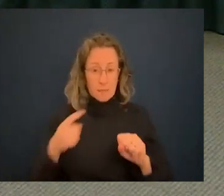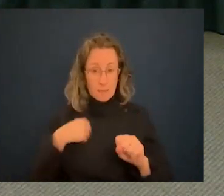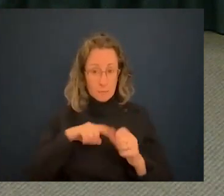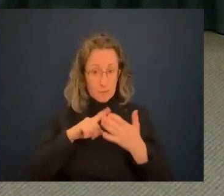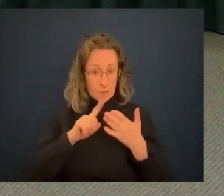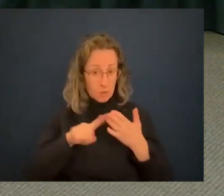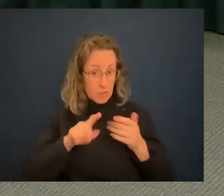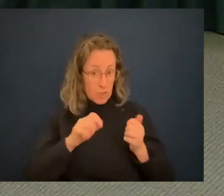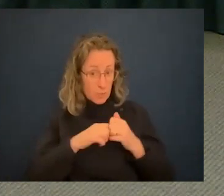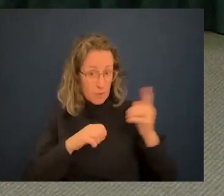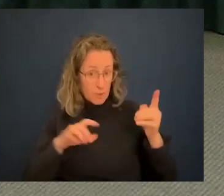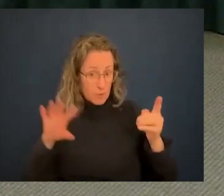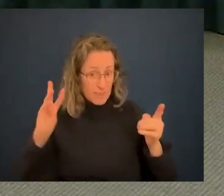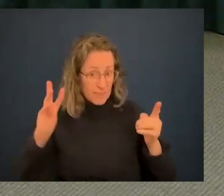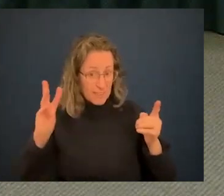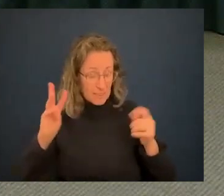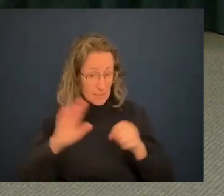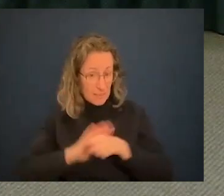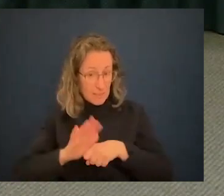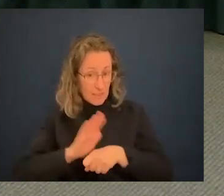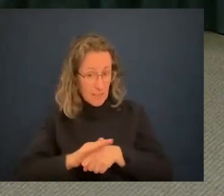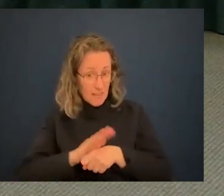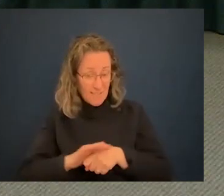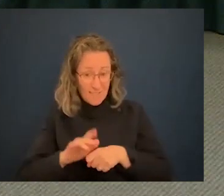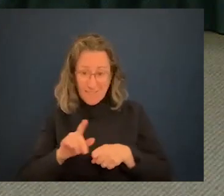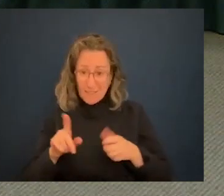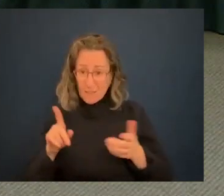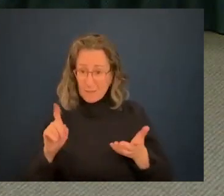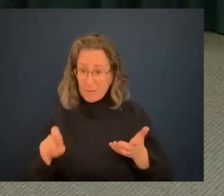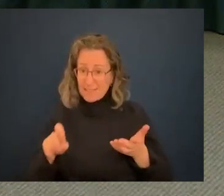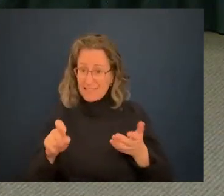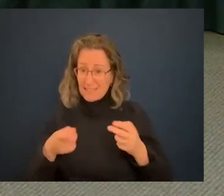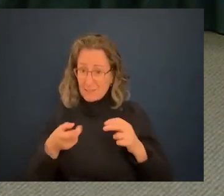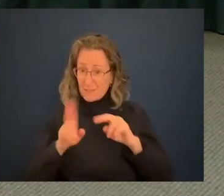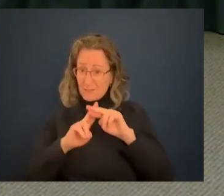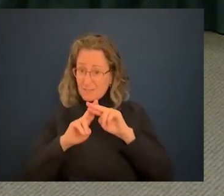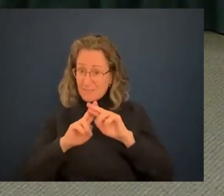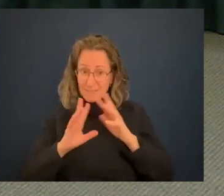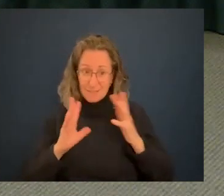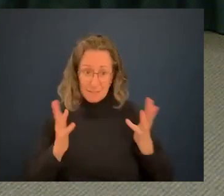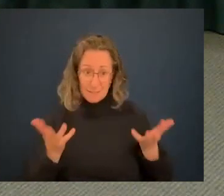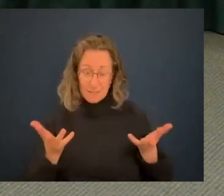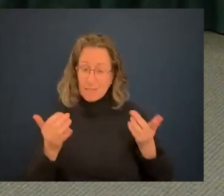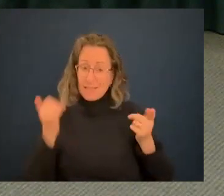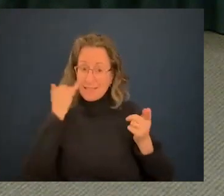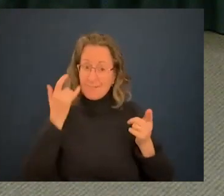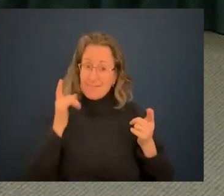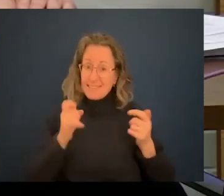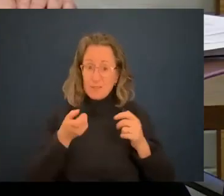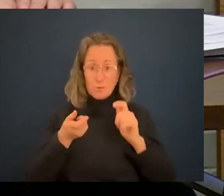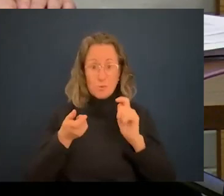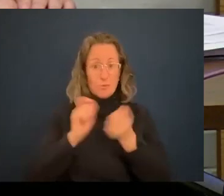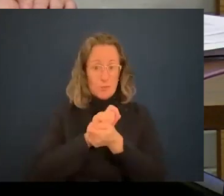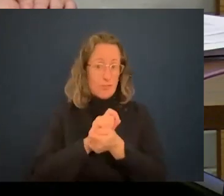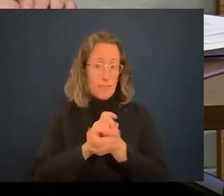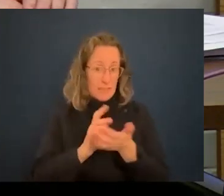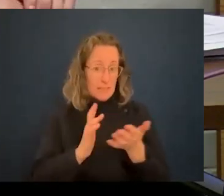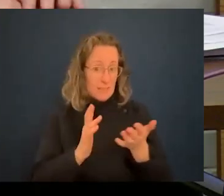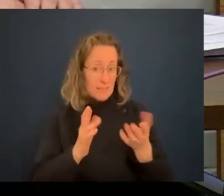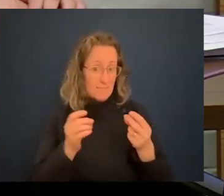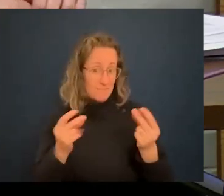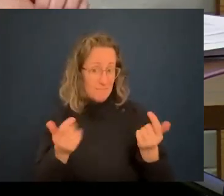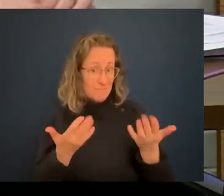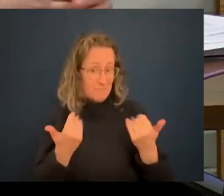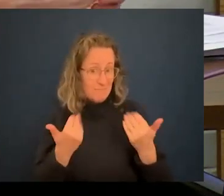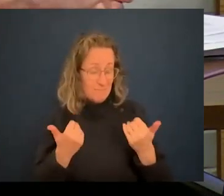is sufficient and um it needs to be modified that that gets to the board in a timely way yeah I think that